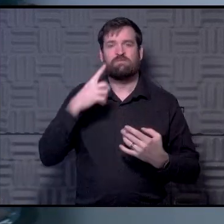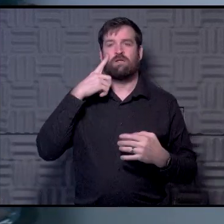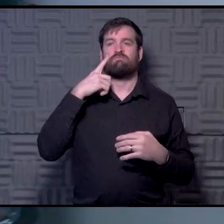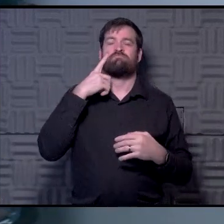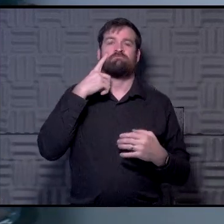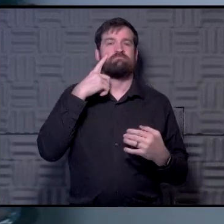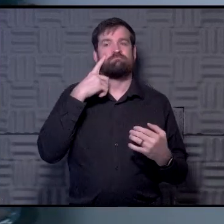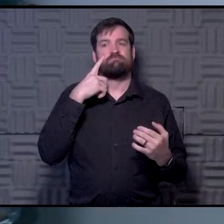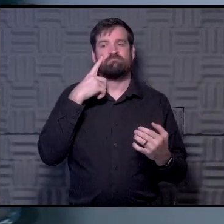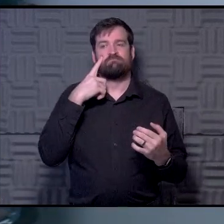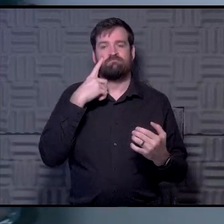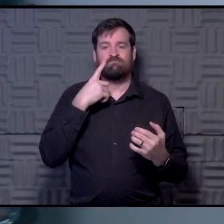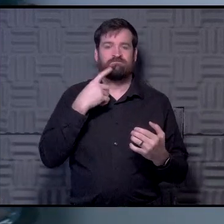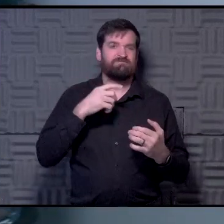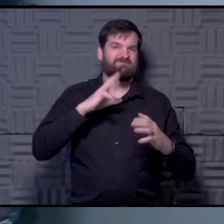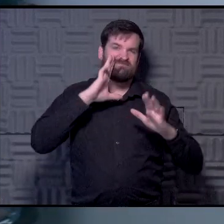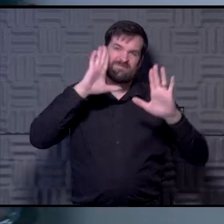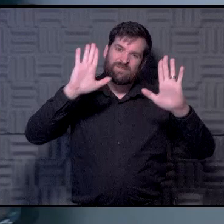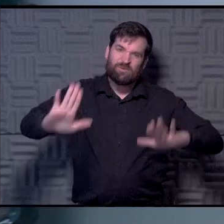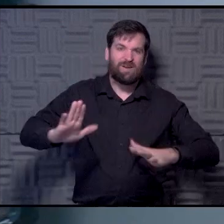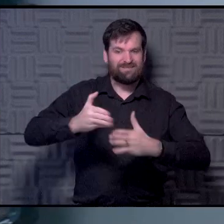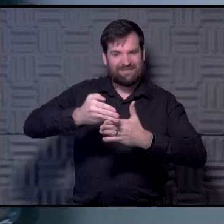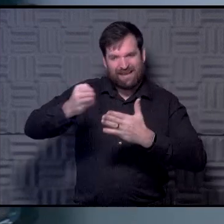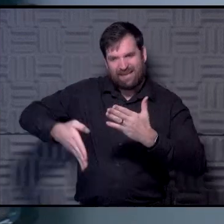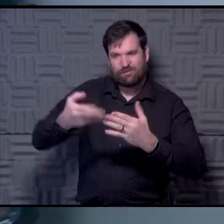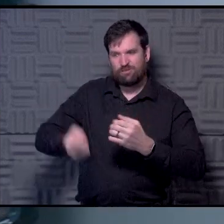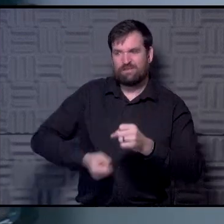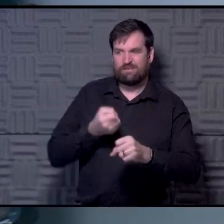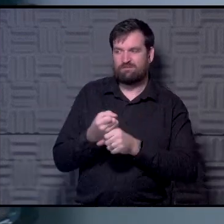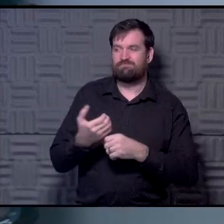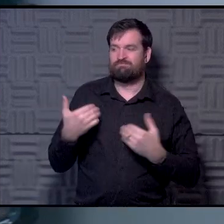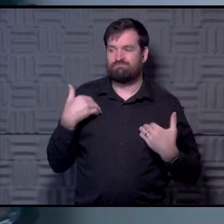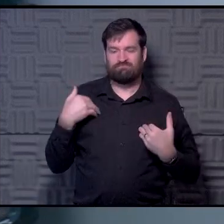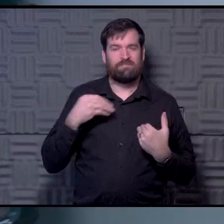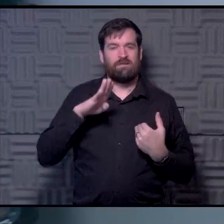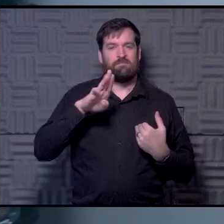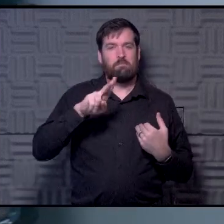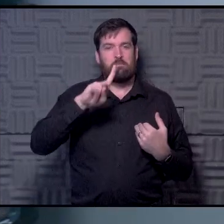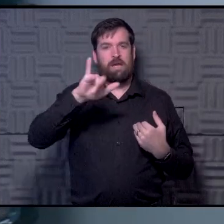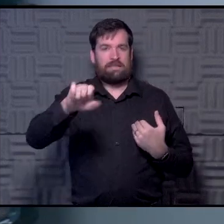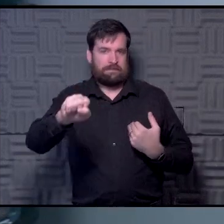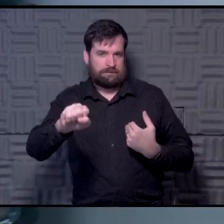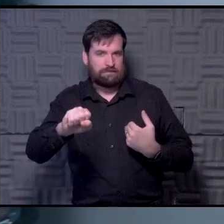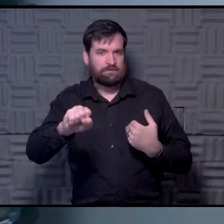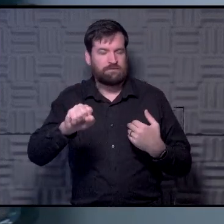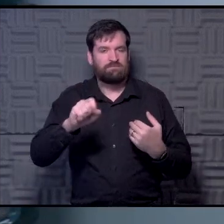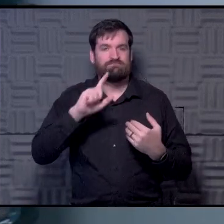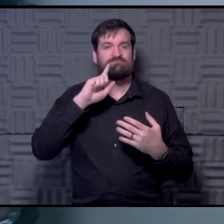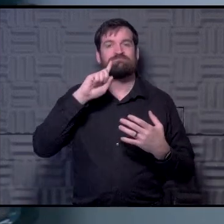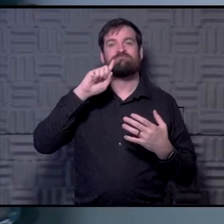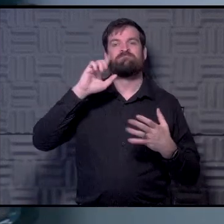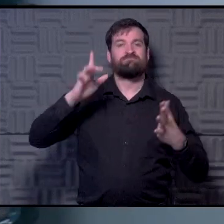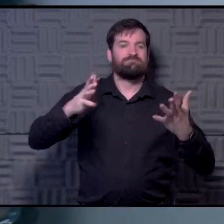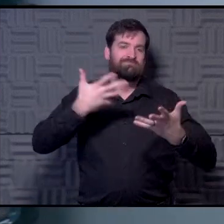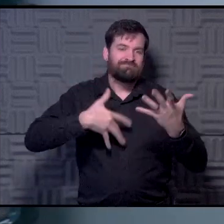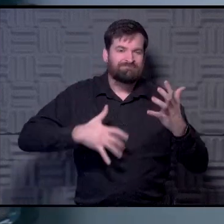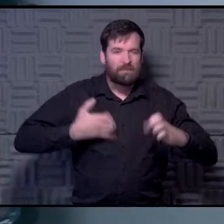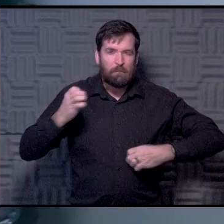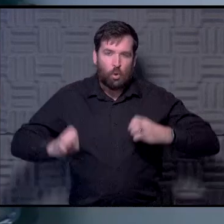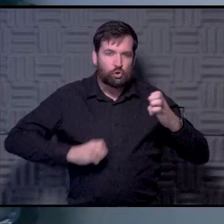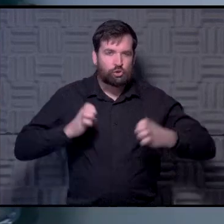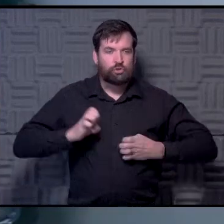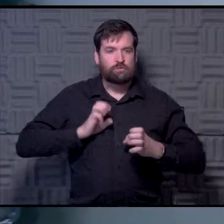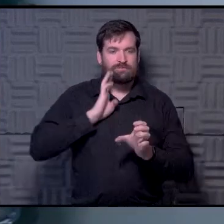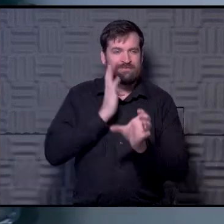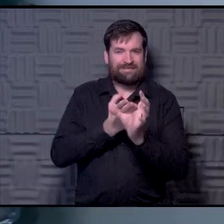great way to end your year, to be able to have some of these buddies to provide that emotional, psychosocial support to your families